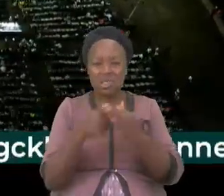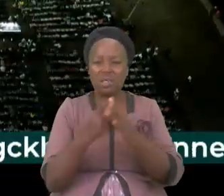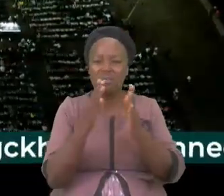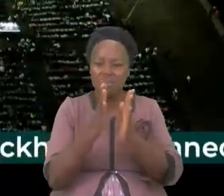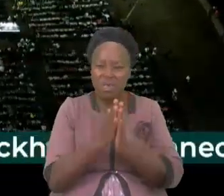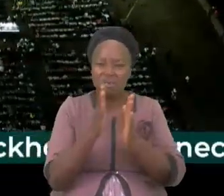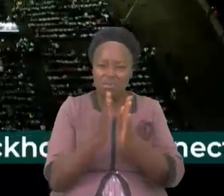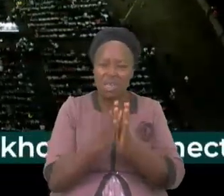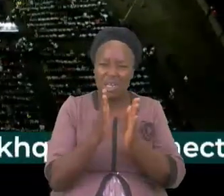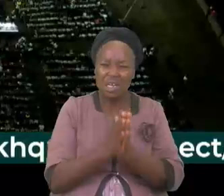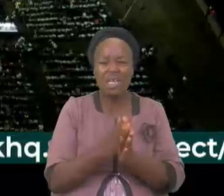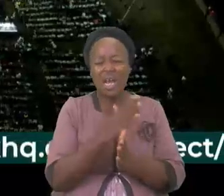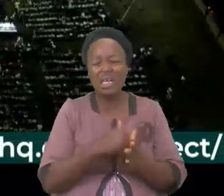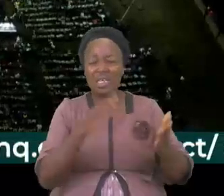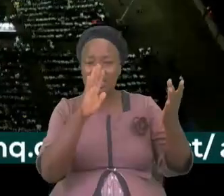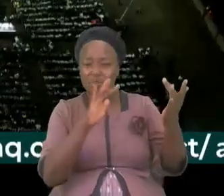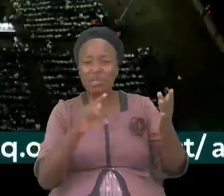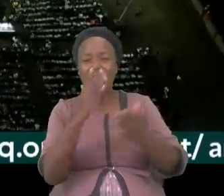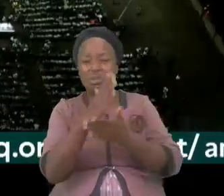need, trust God, He will meet with you.